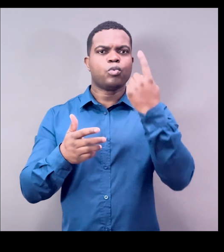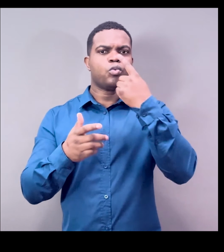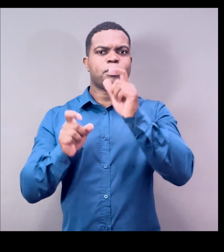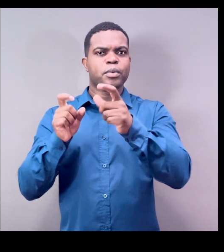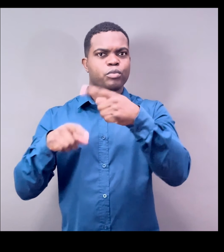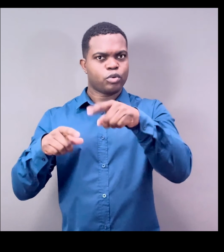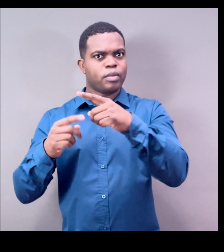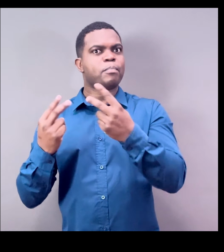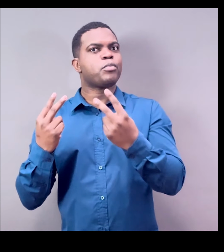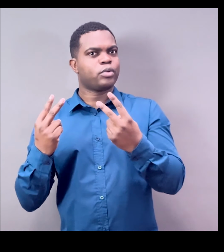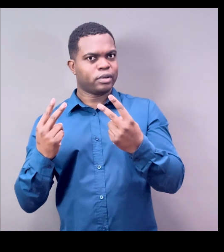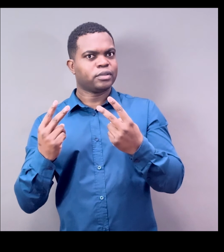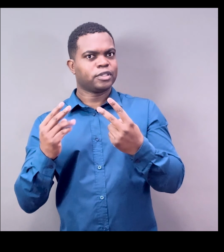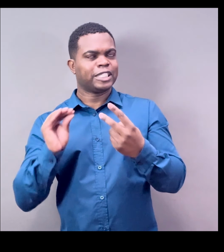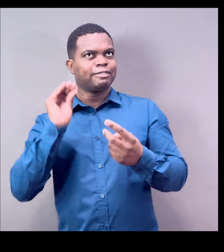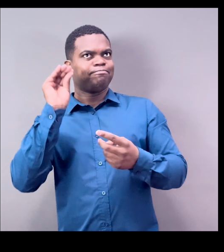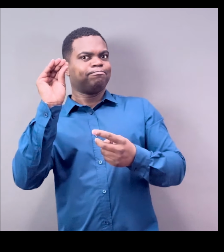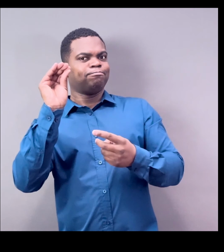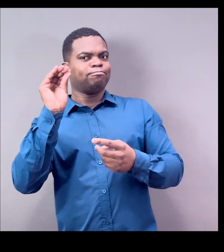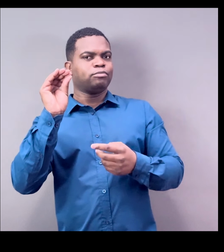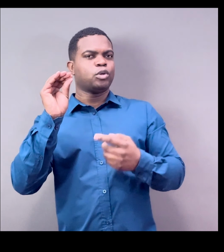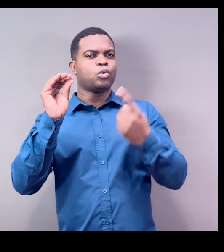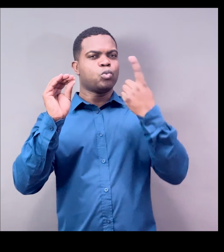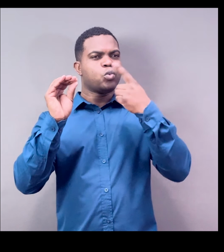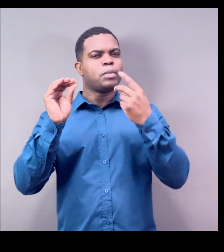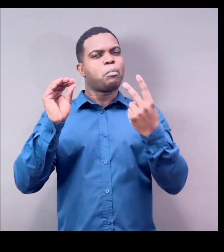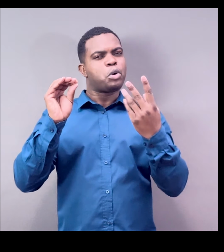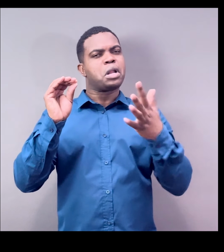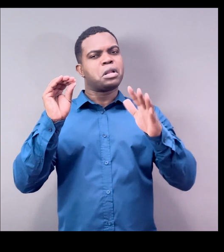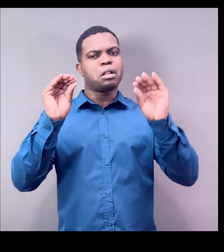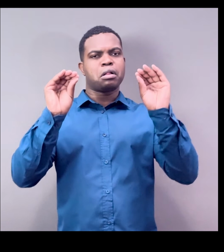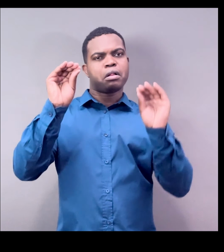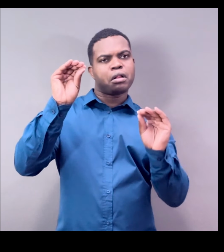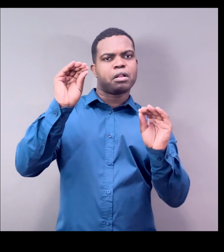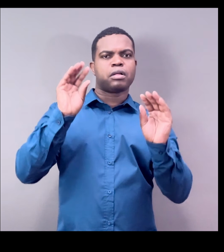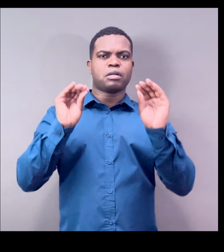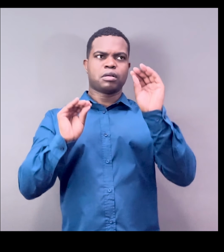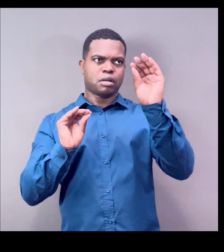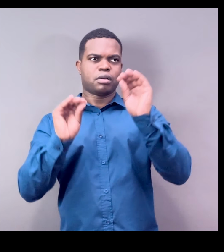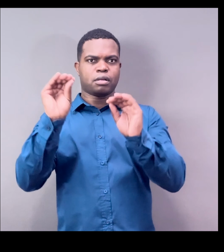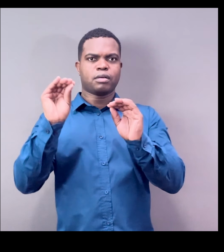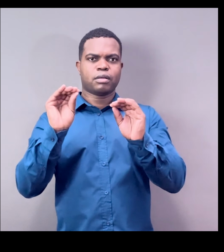are less important to this community engagement effort.